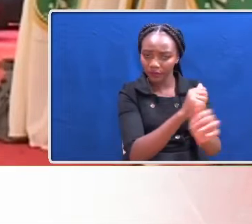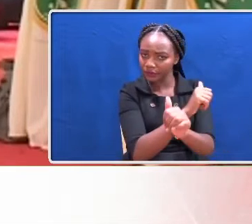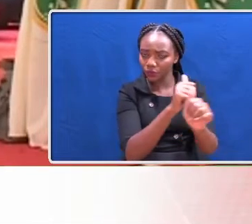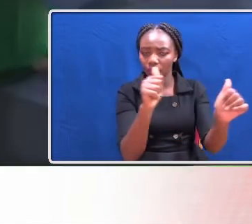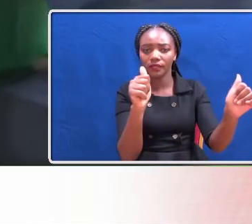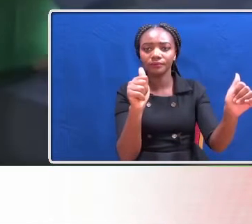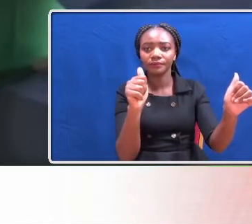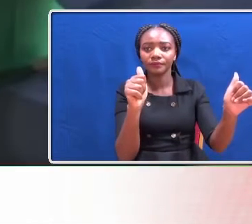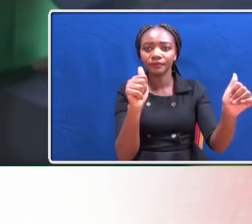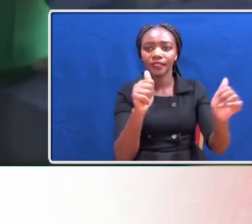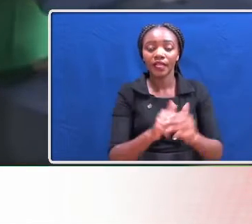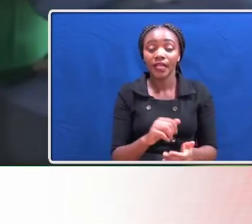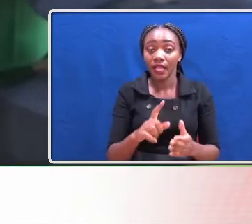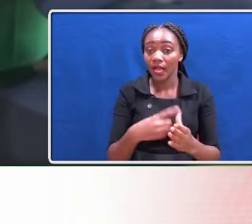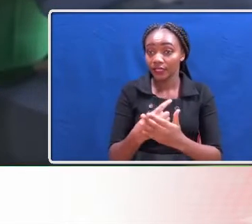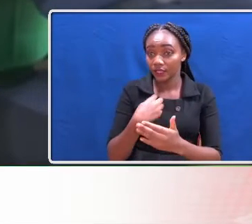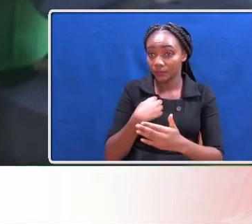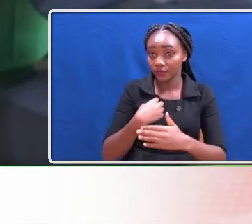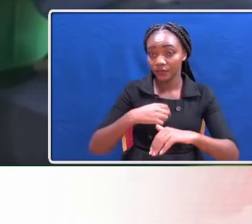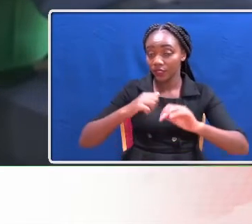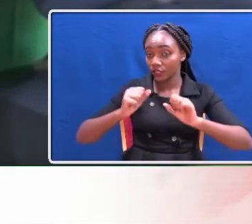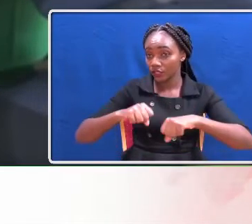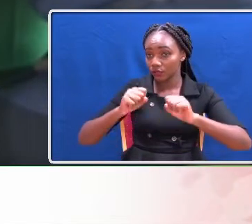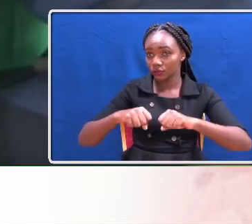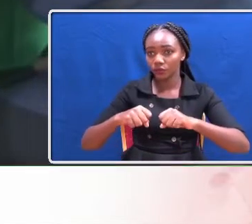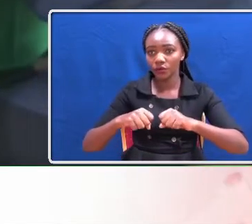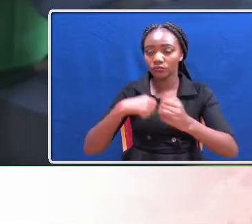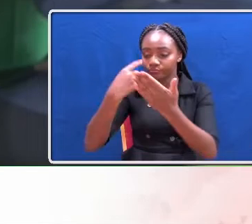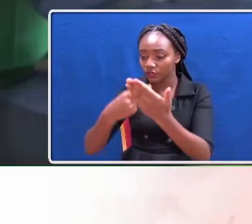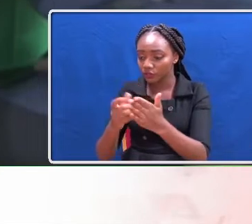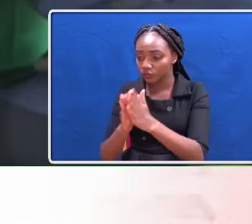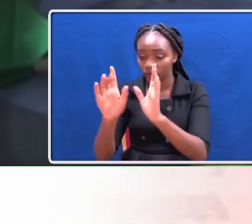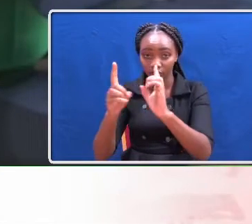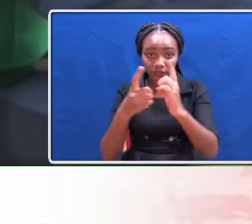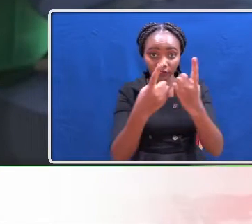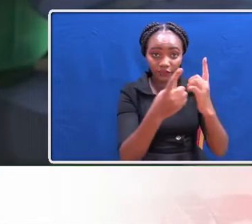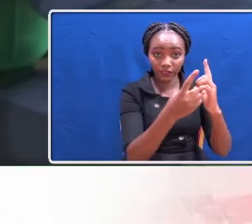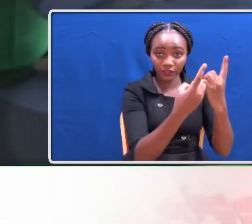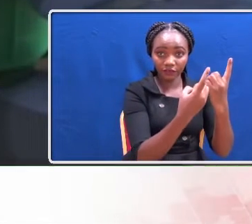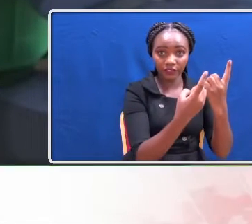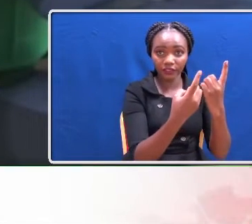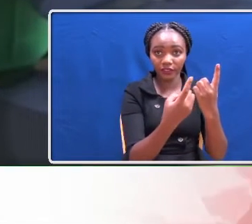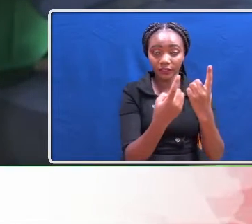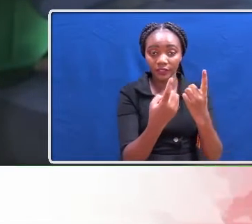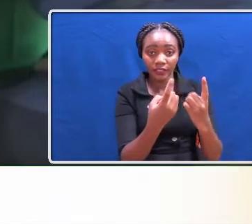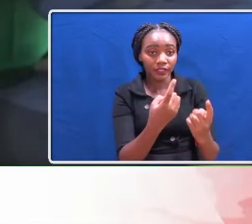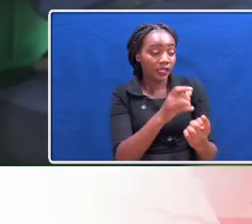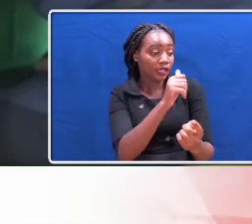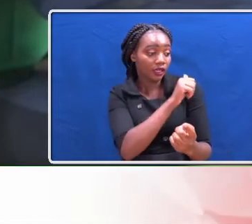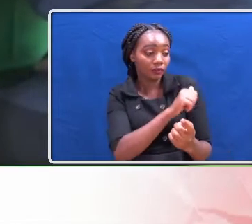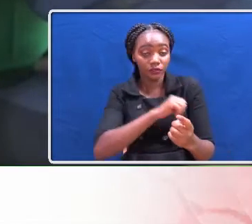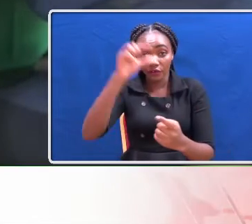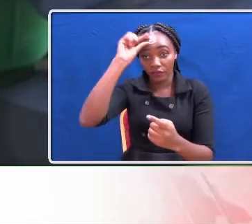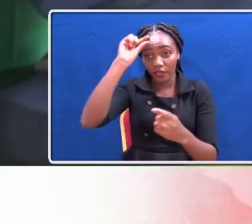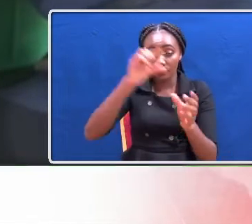kikamilifu. So I would actually talk to the different arms of government